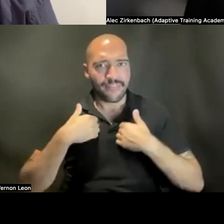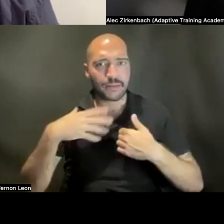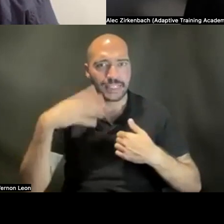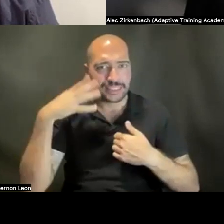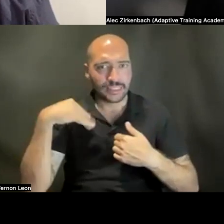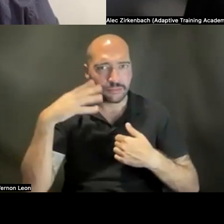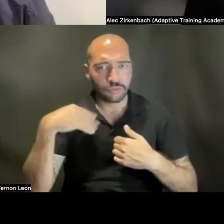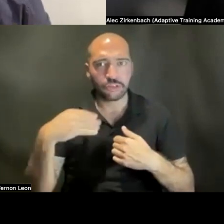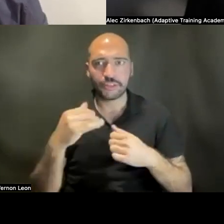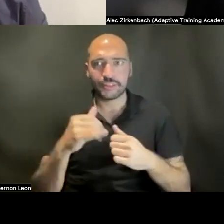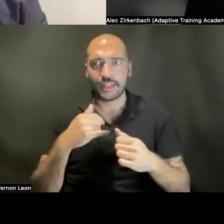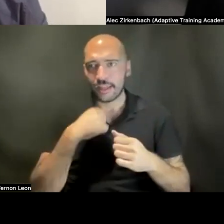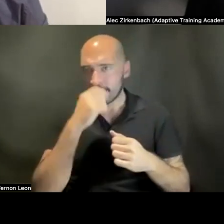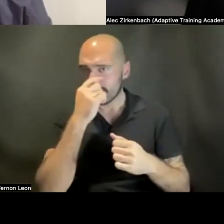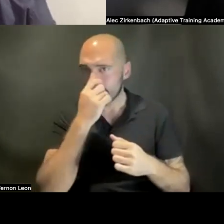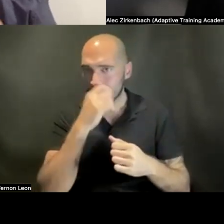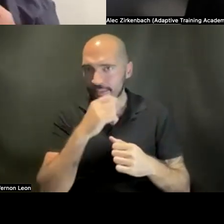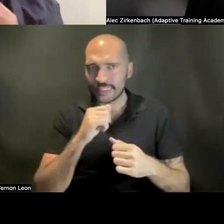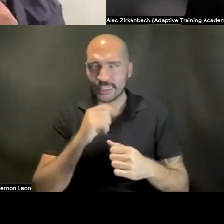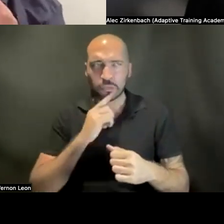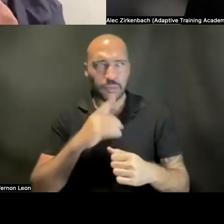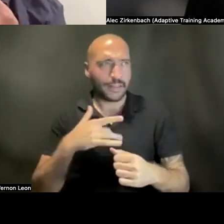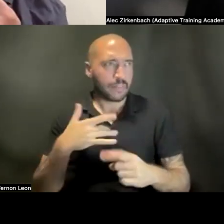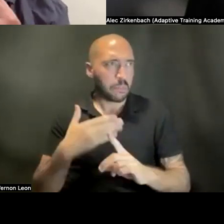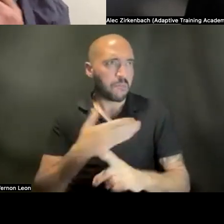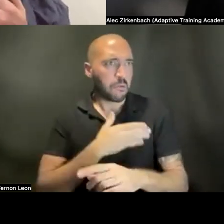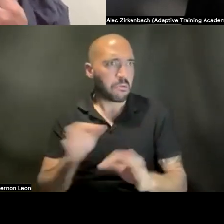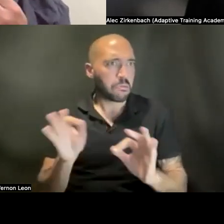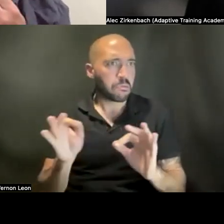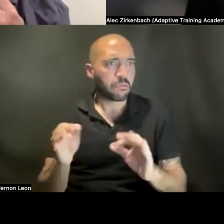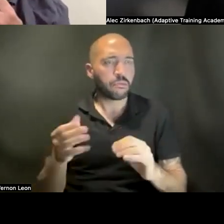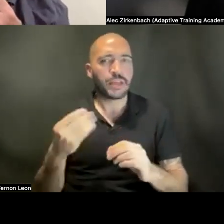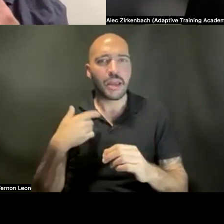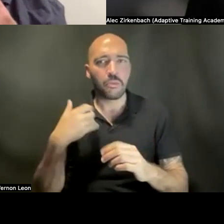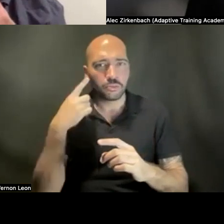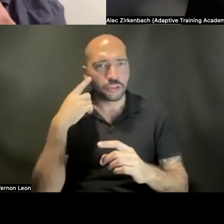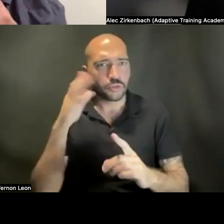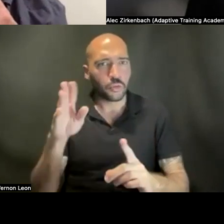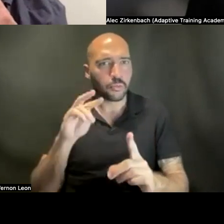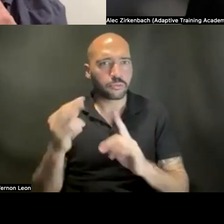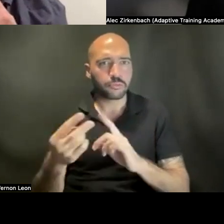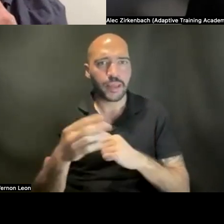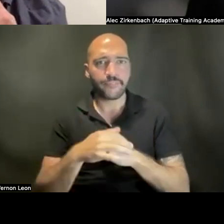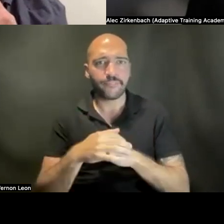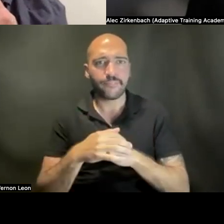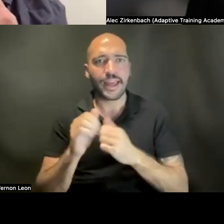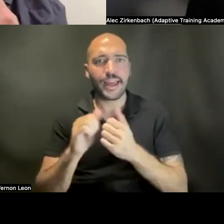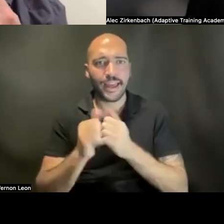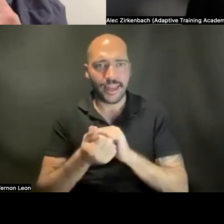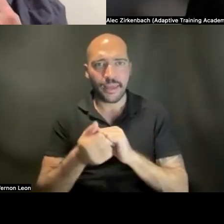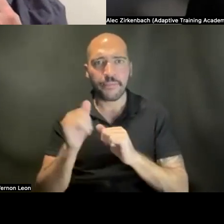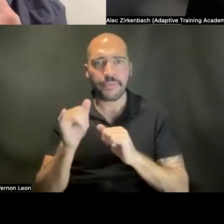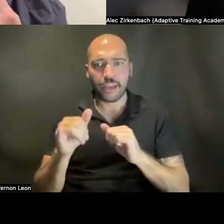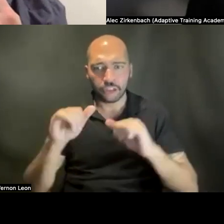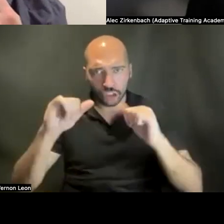that I really didn't before. And I would love to hear your perspectives of how that